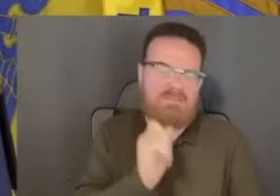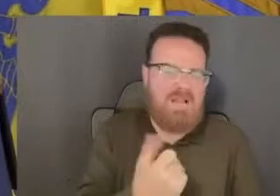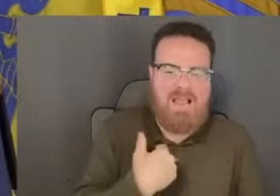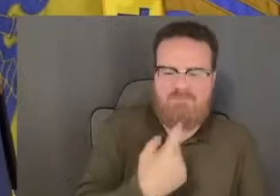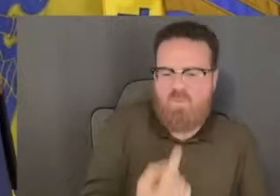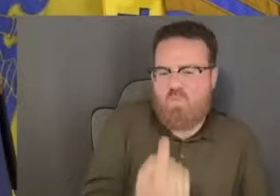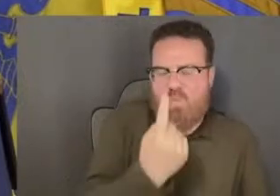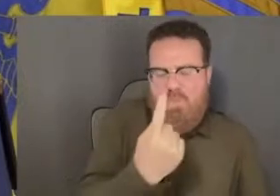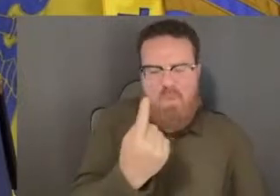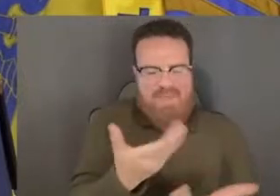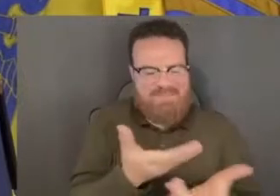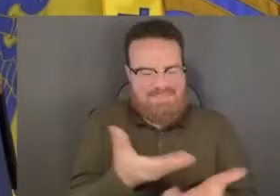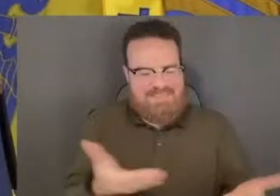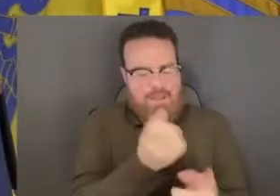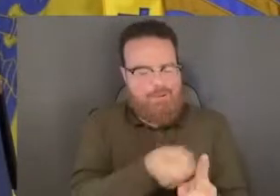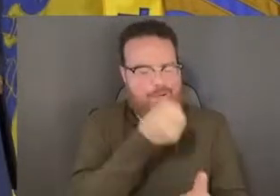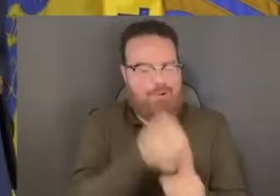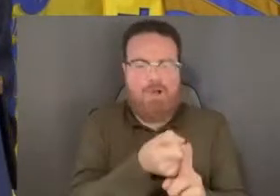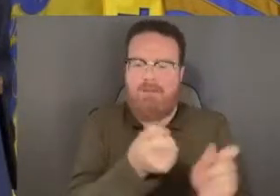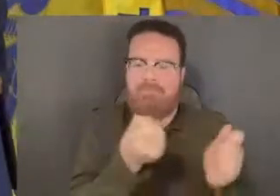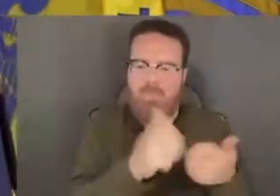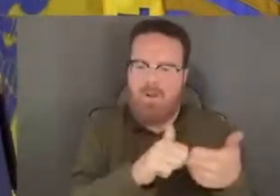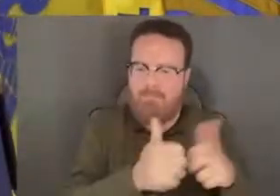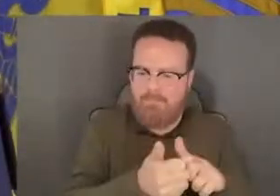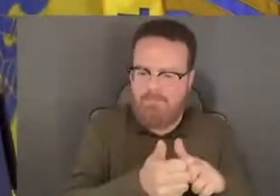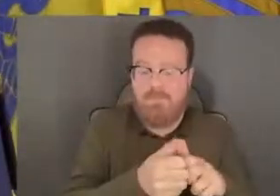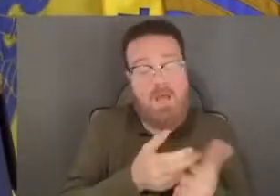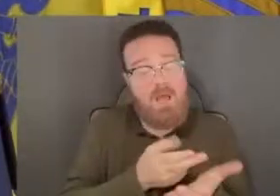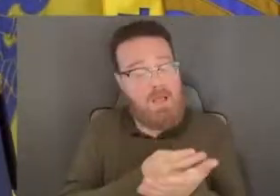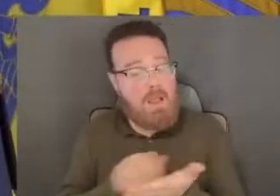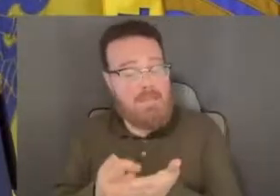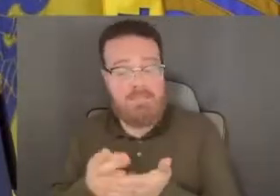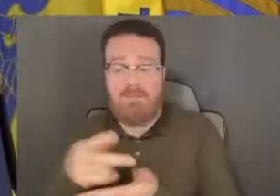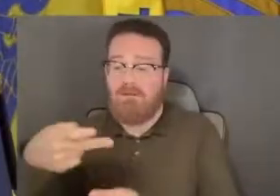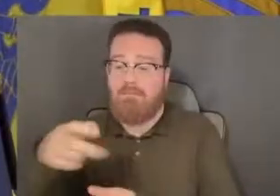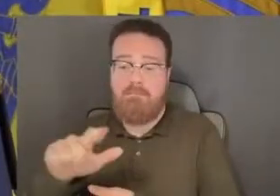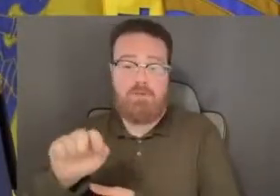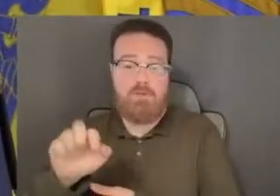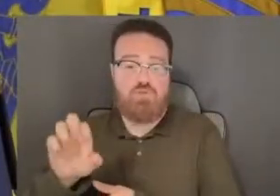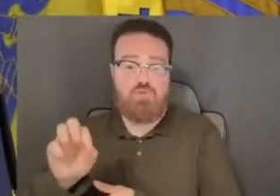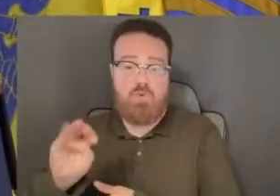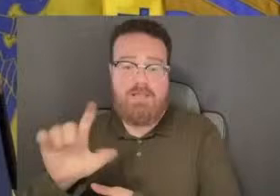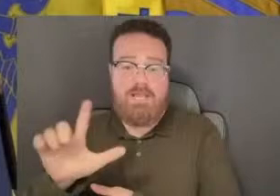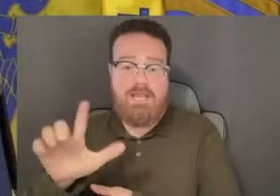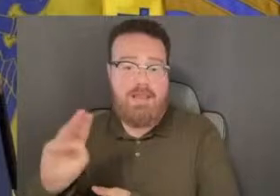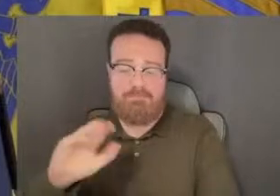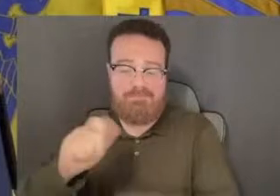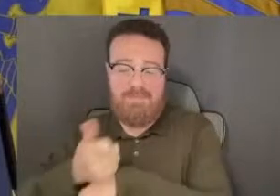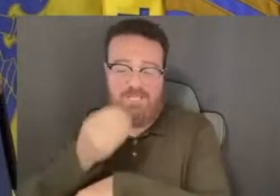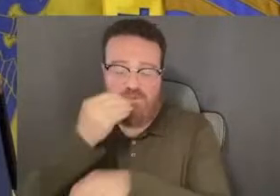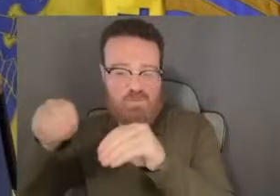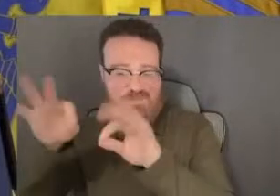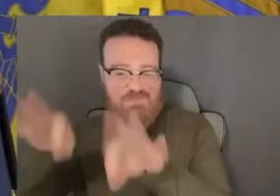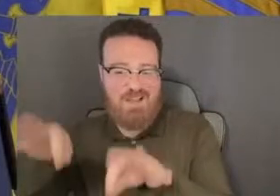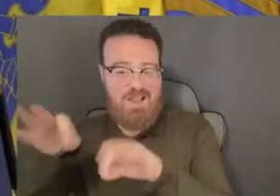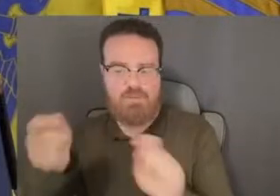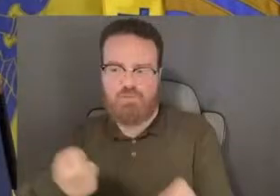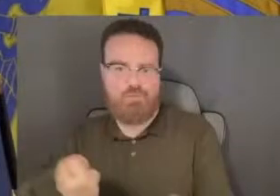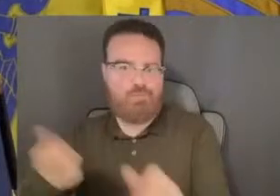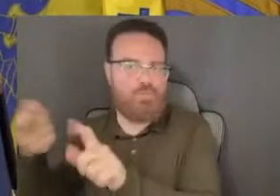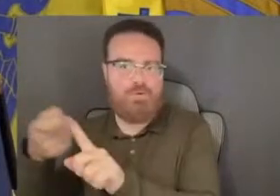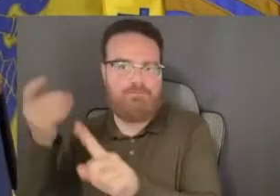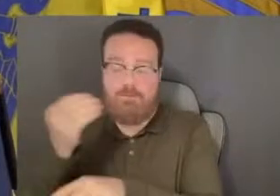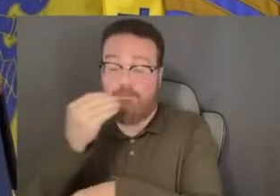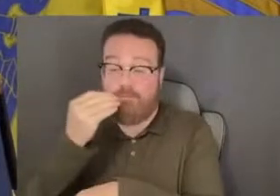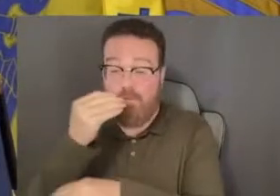honest, taking petroleum-based food dyes out of the food supply is not a silver bullet that will instantly make America's children healthy,